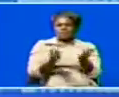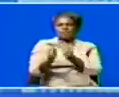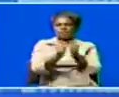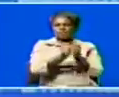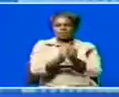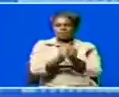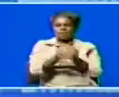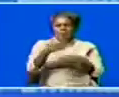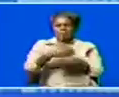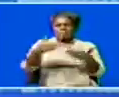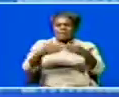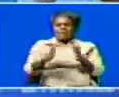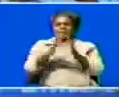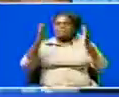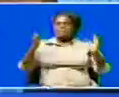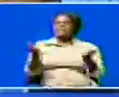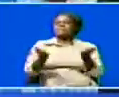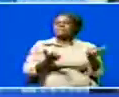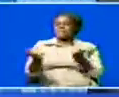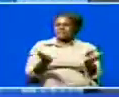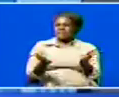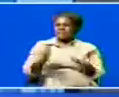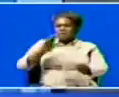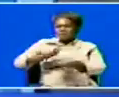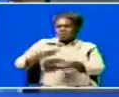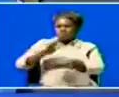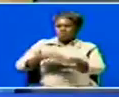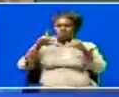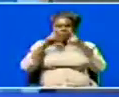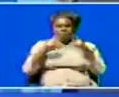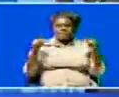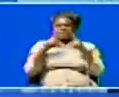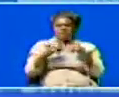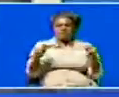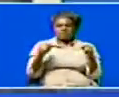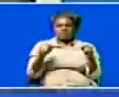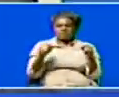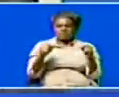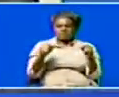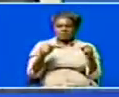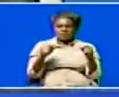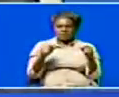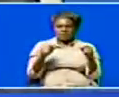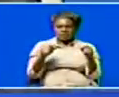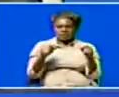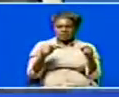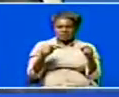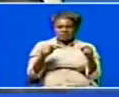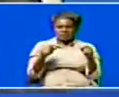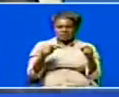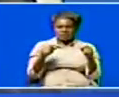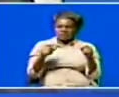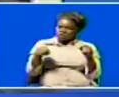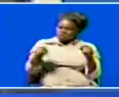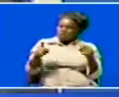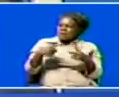build empires together, right? That sounds like a very good message. And so many people are accusing Kenyan artists of lacking content in their music. Yeah. I mean,